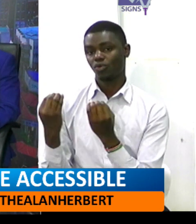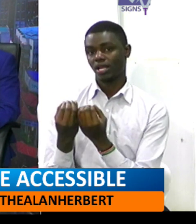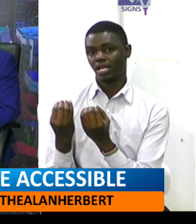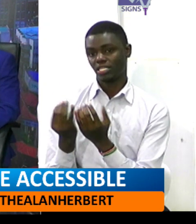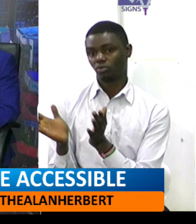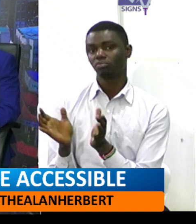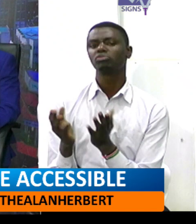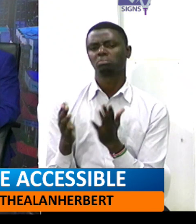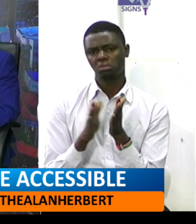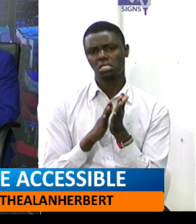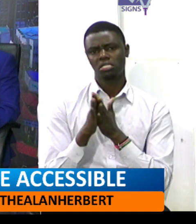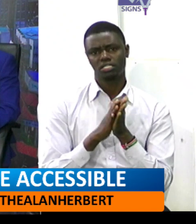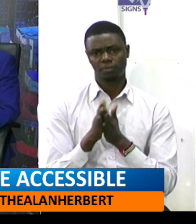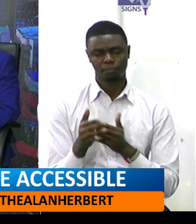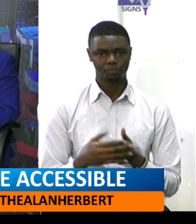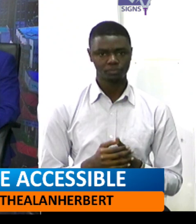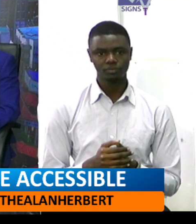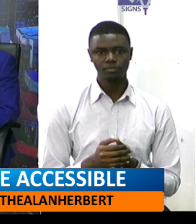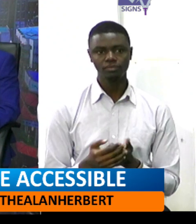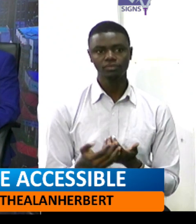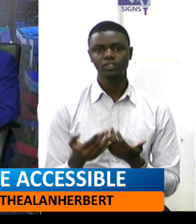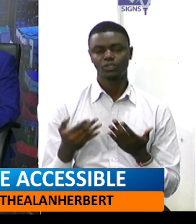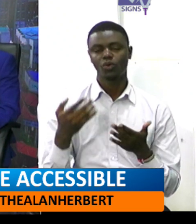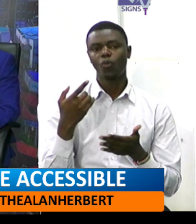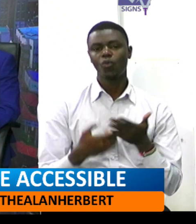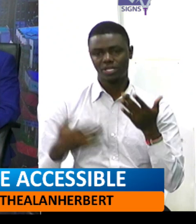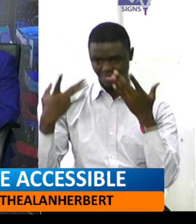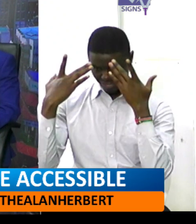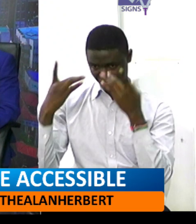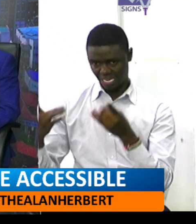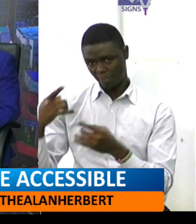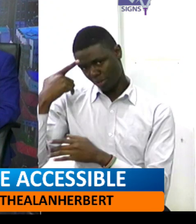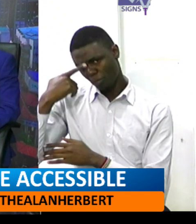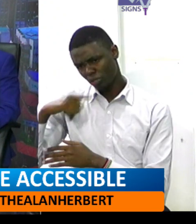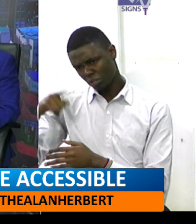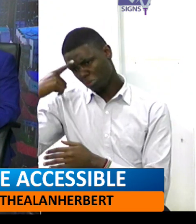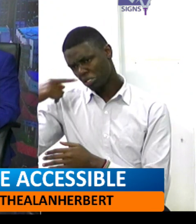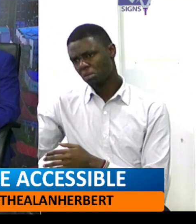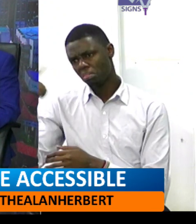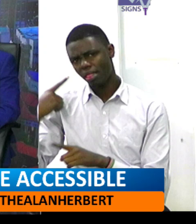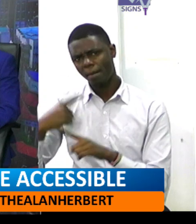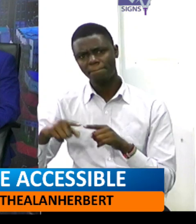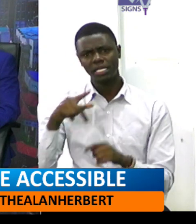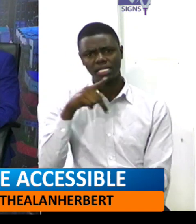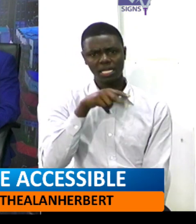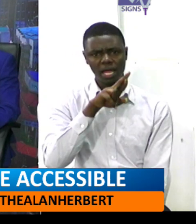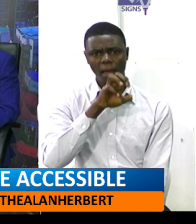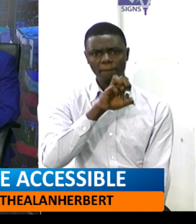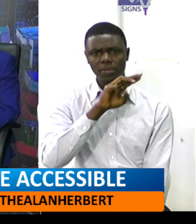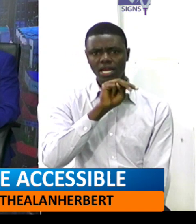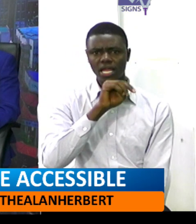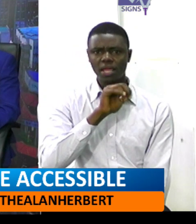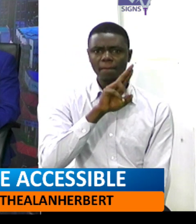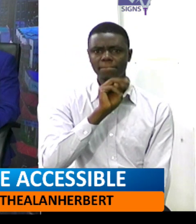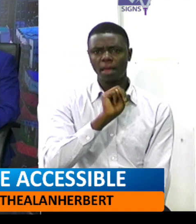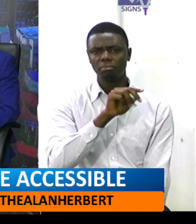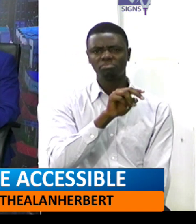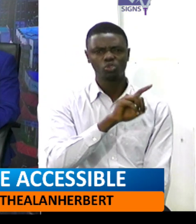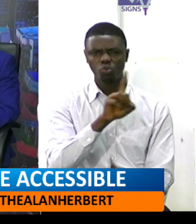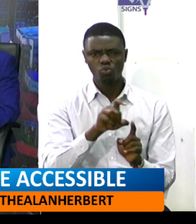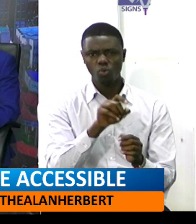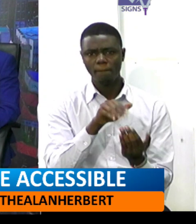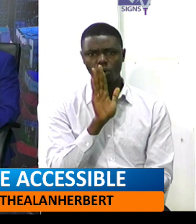Yes. Interesting. What determines policy is understood, but premium, just to probe a little bit